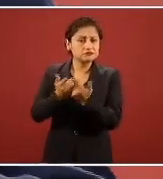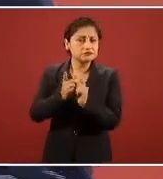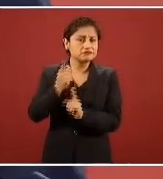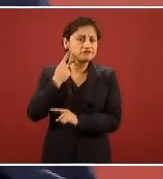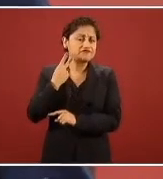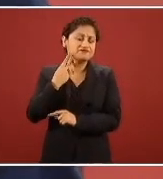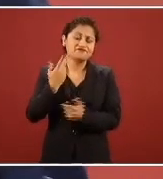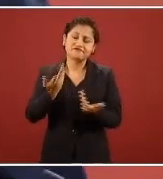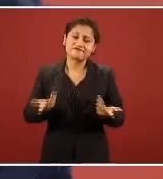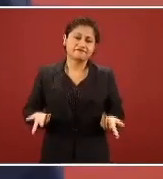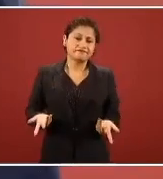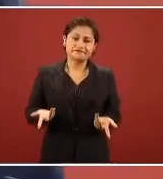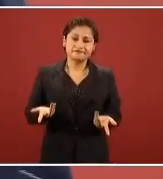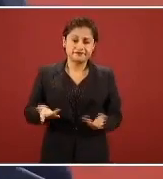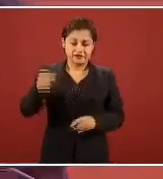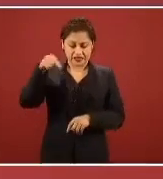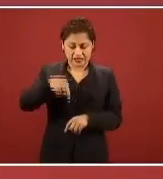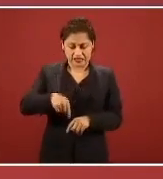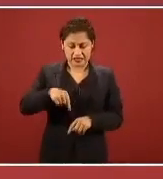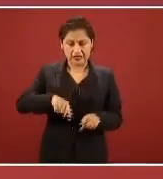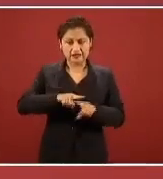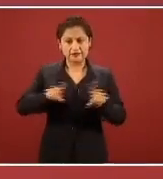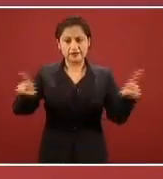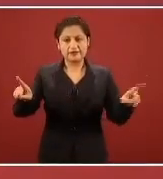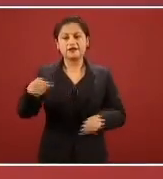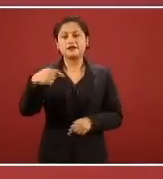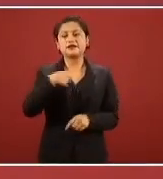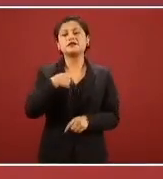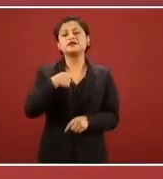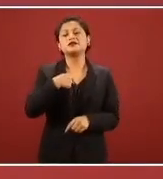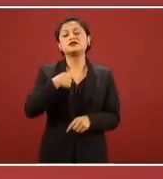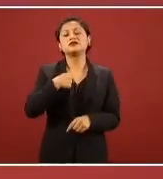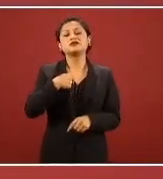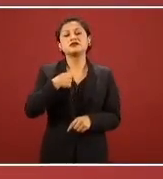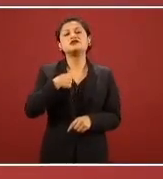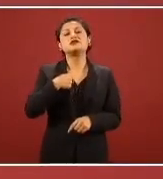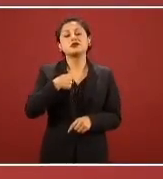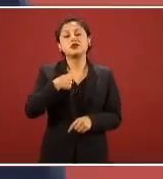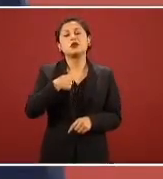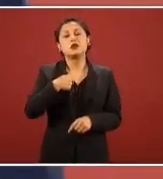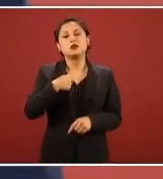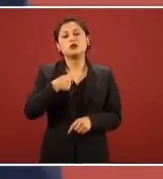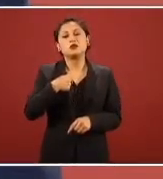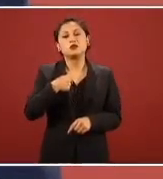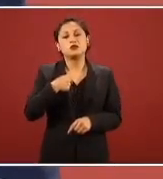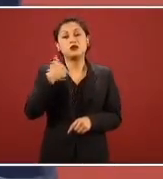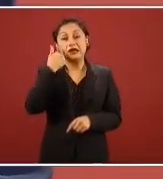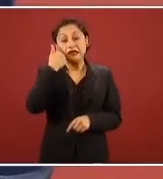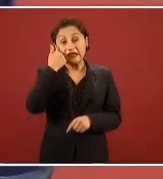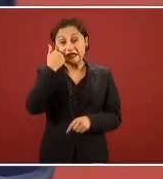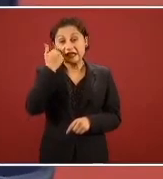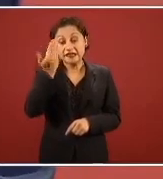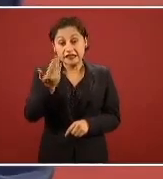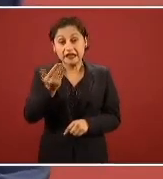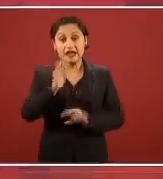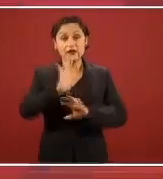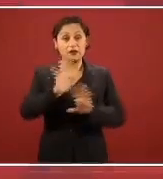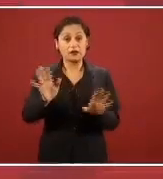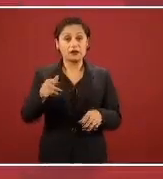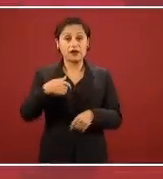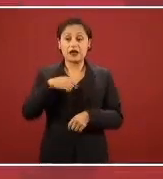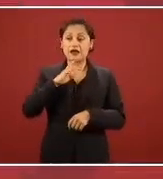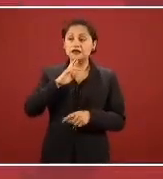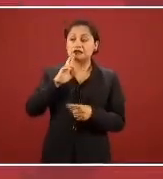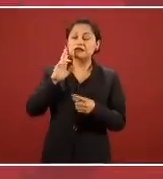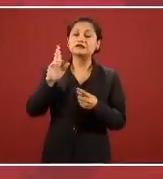situations. Yo trato. I try amablemente to be amiable de, tener paciencia and to y be